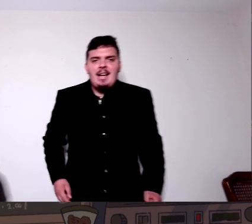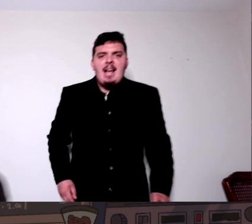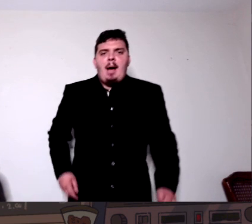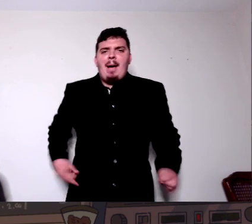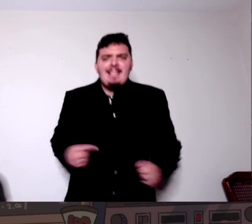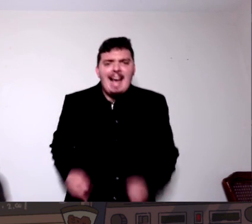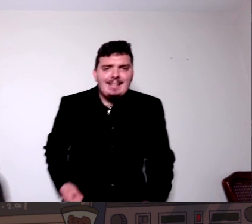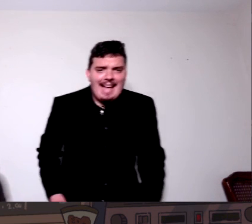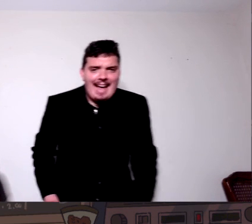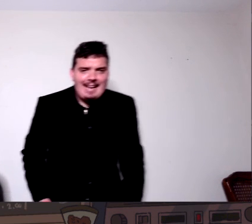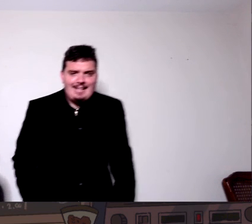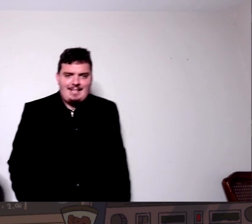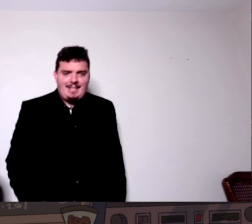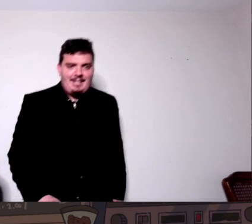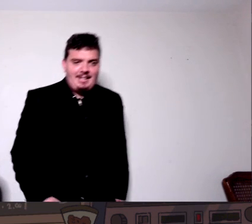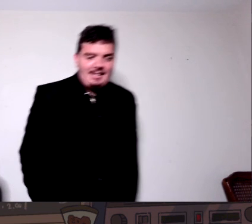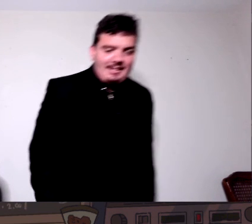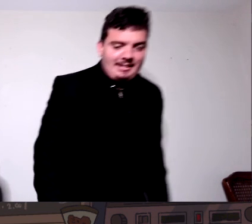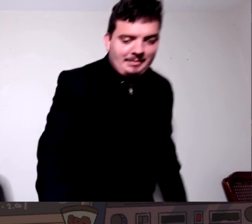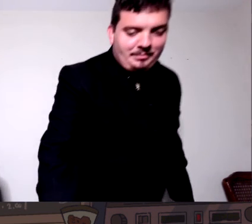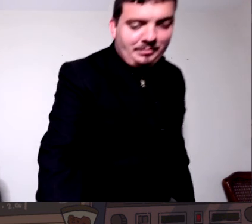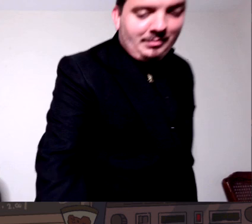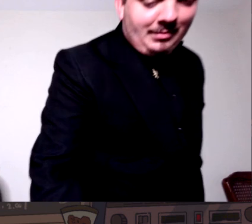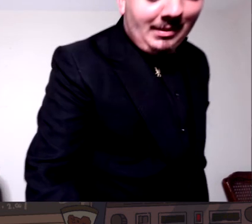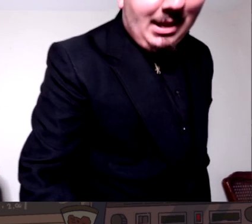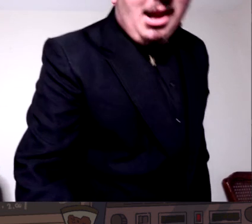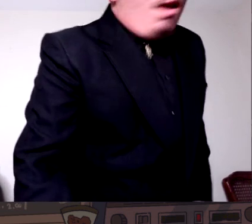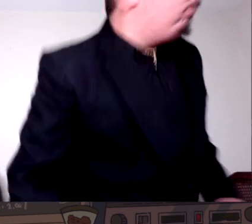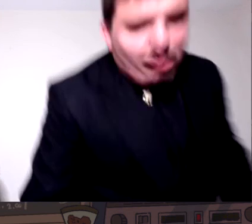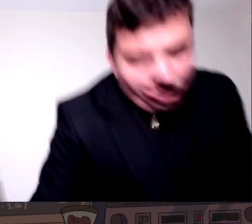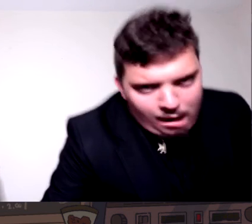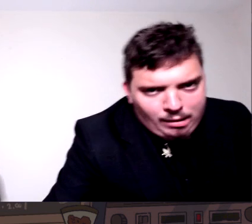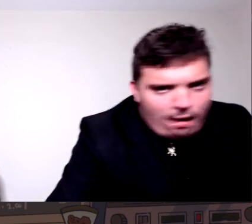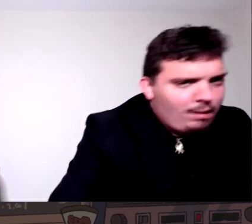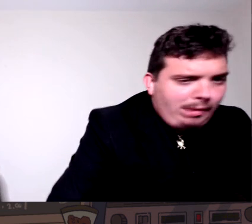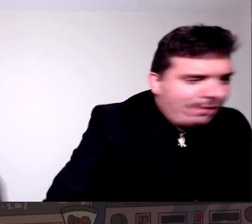Peace out, Daddy. Peace out, Daddy.